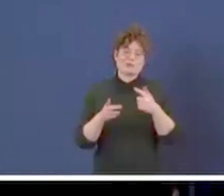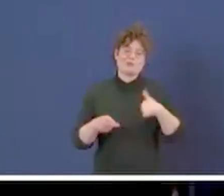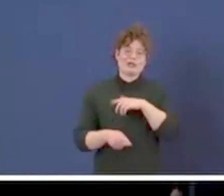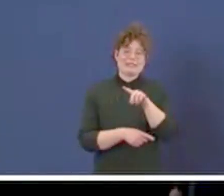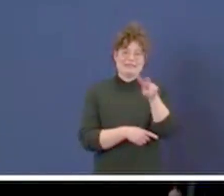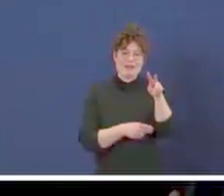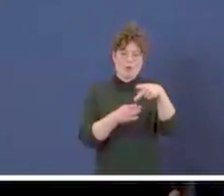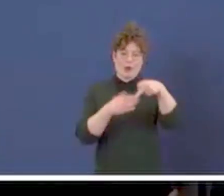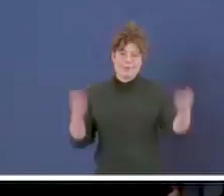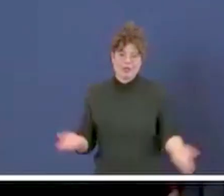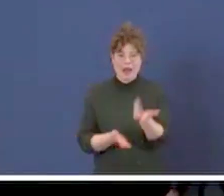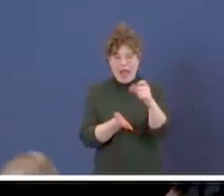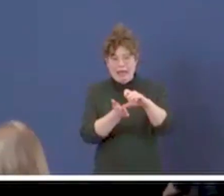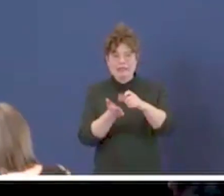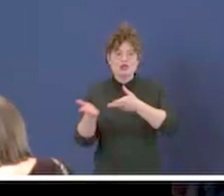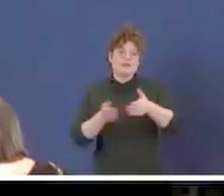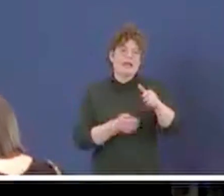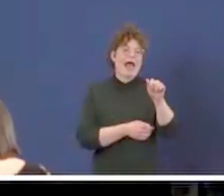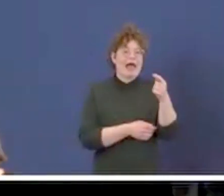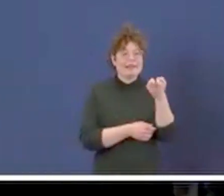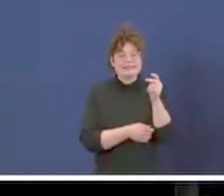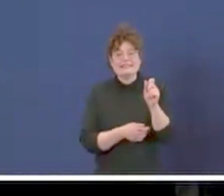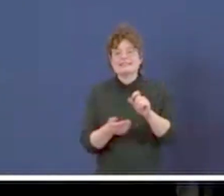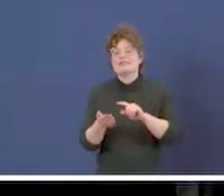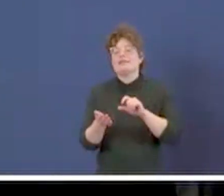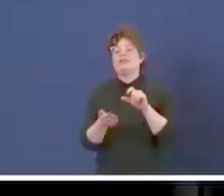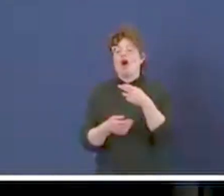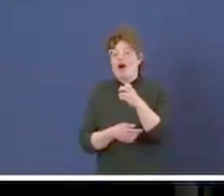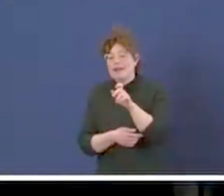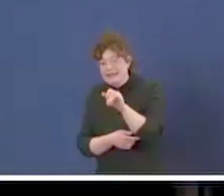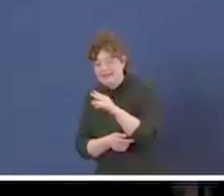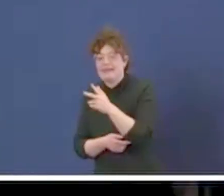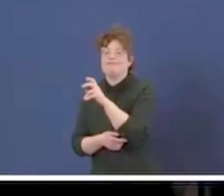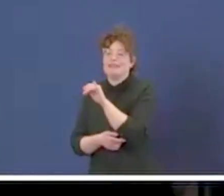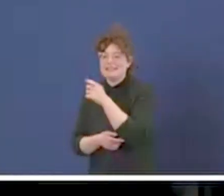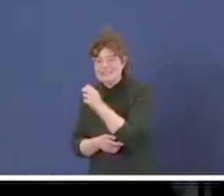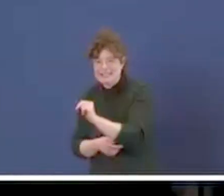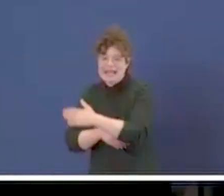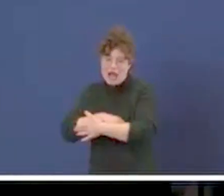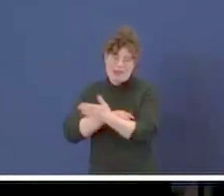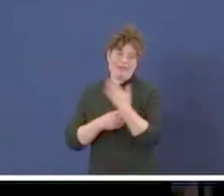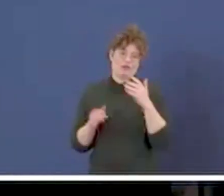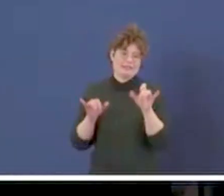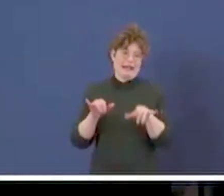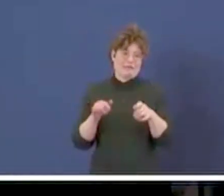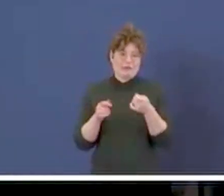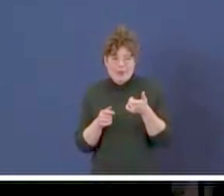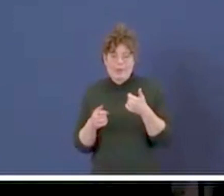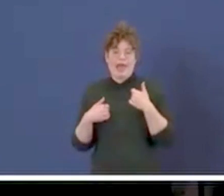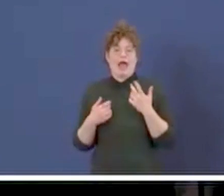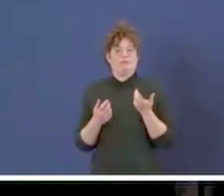Athens, serving Athens, Hocking, and Benton counties. Thanks for sticking around for a little bit. We have a wealth